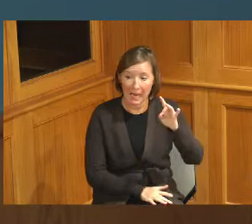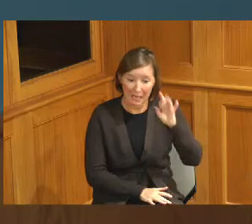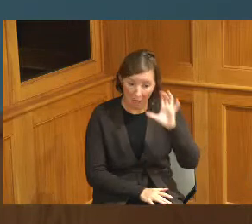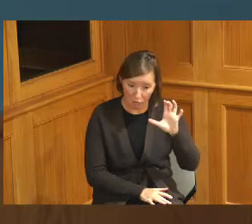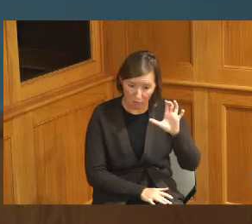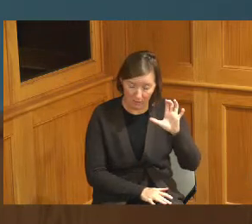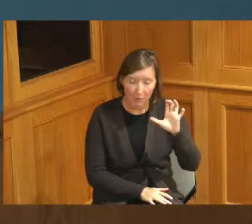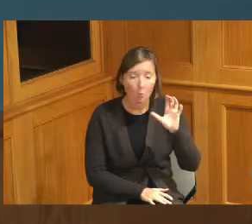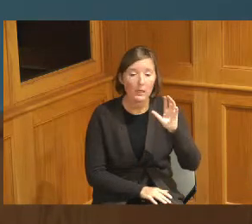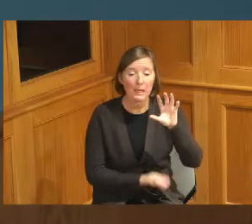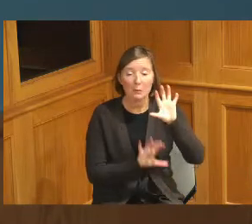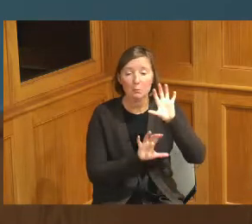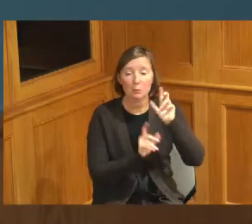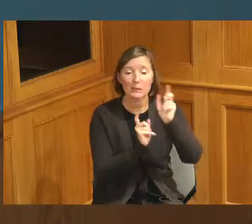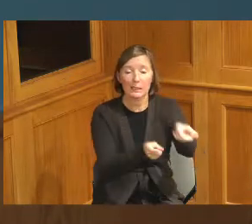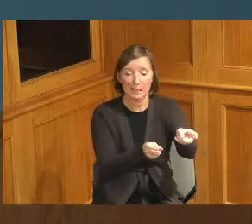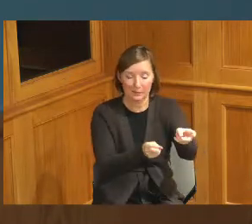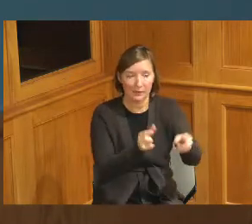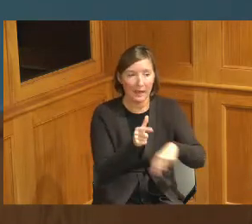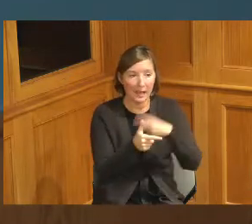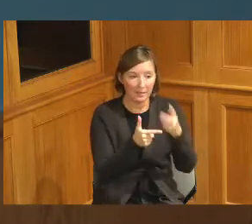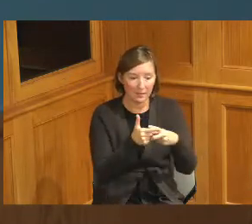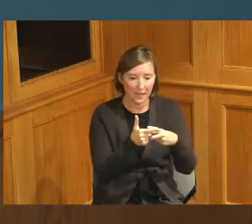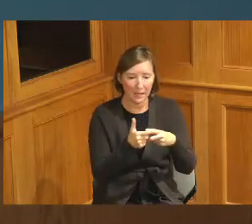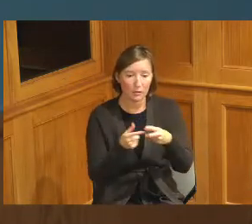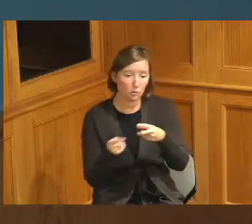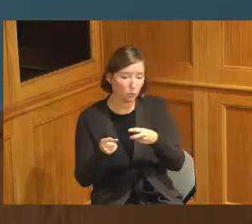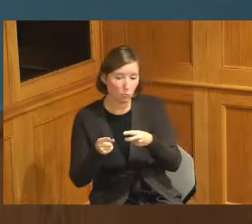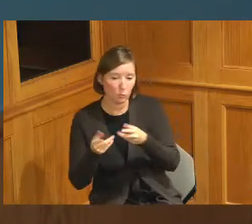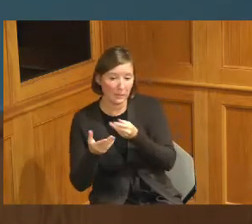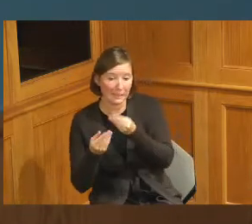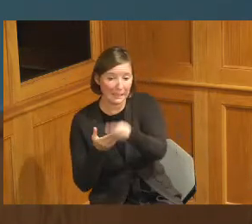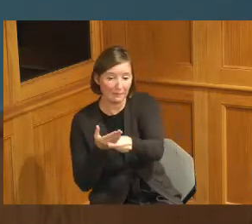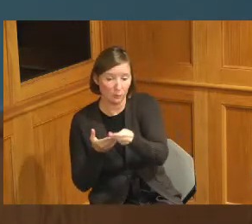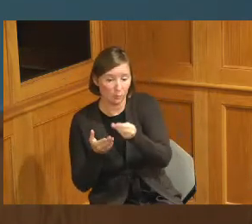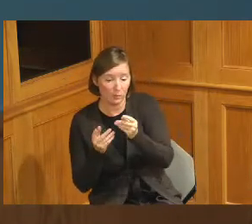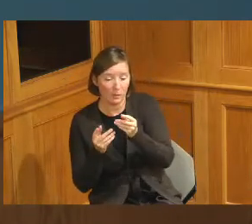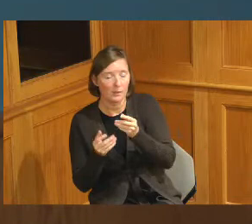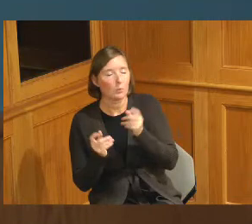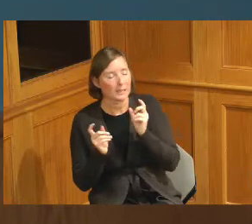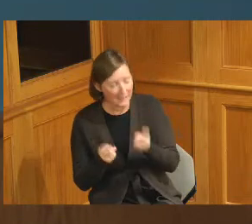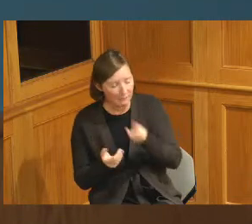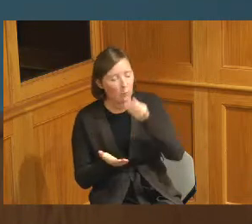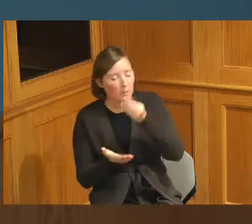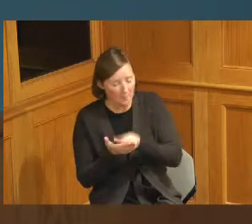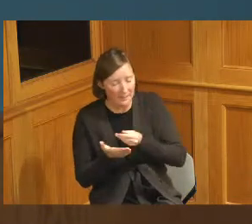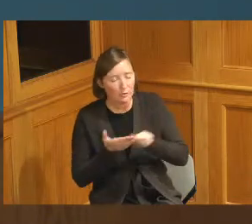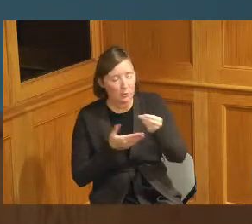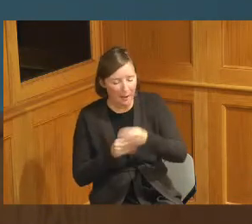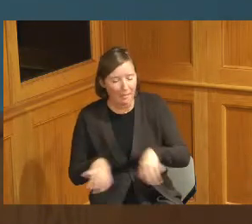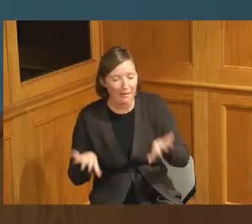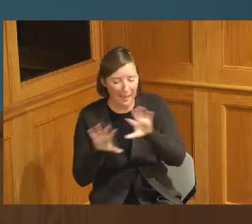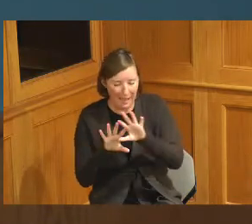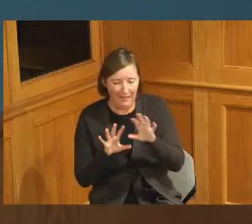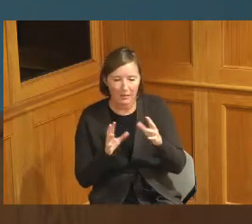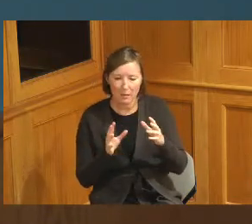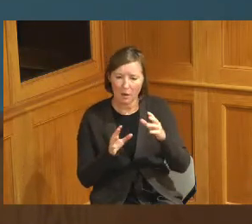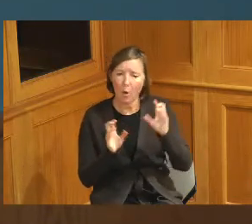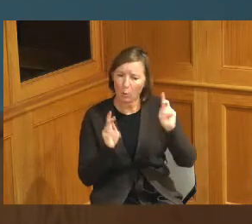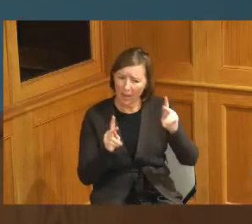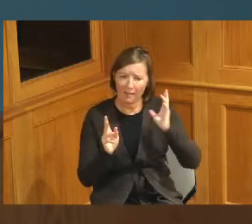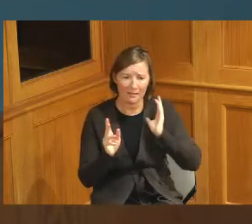you basically the money to buy land, which we just heard that there, what are we gonna do with these small